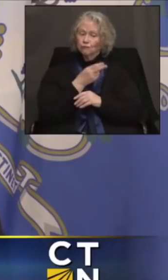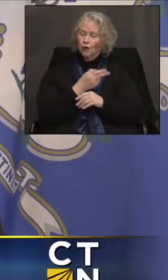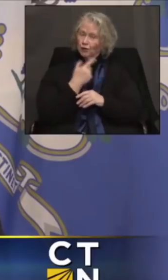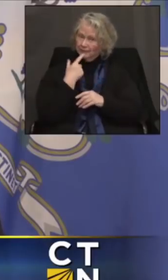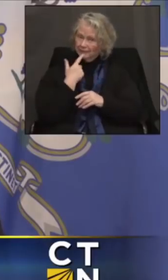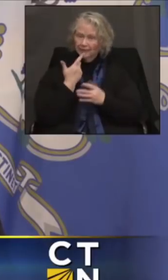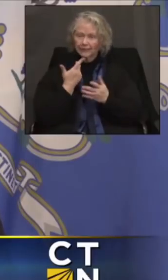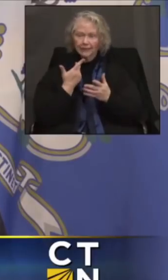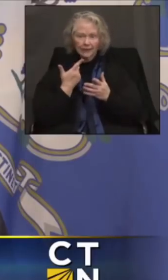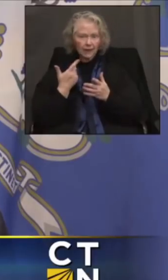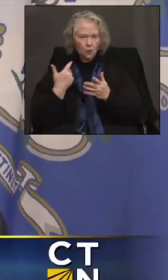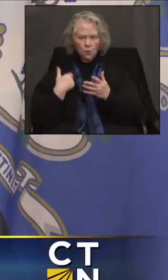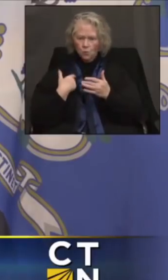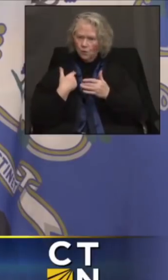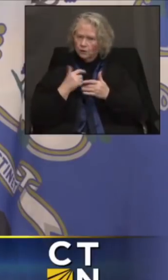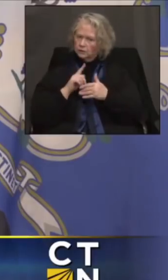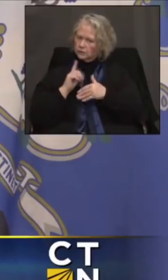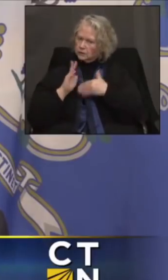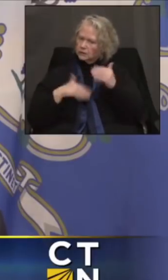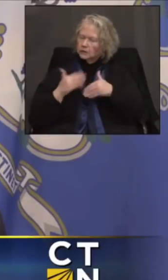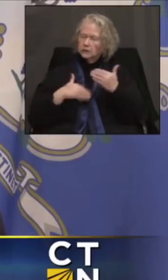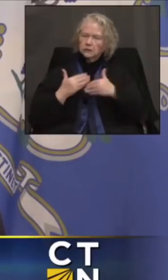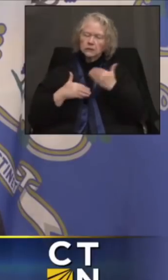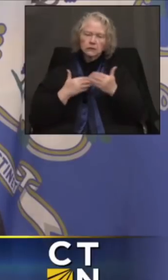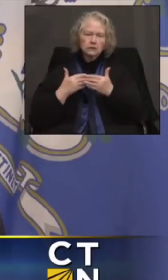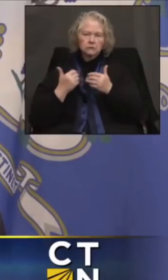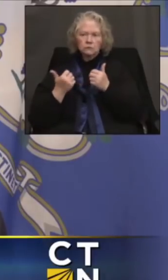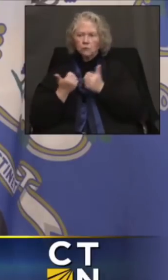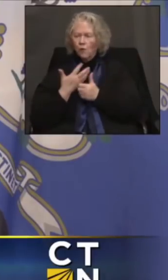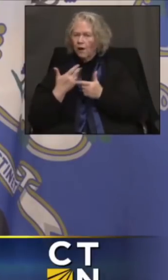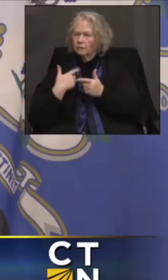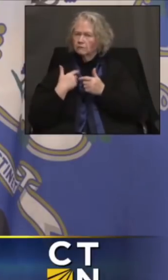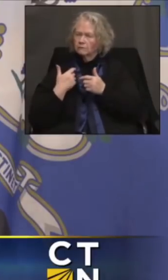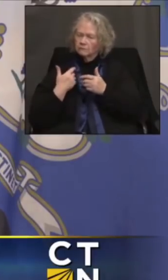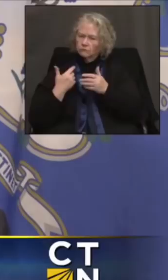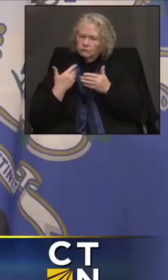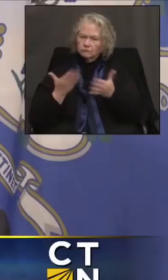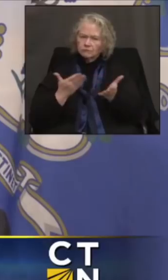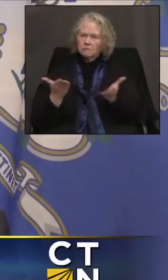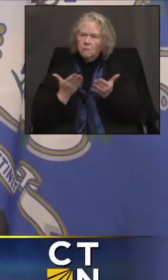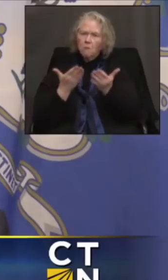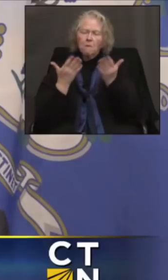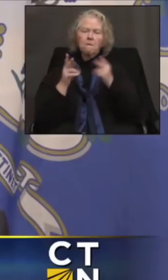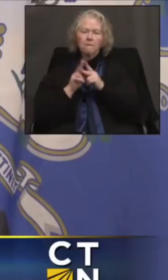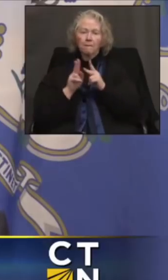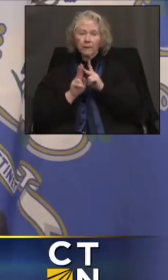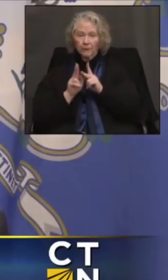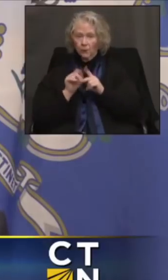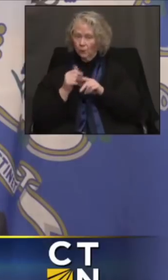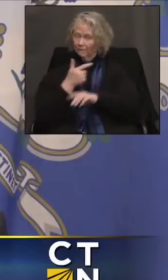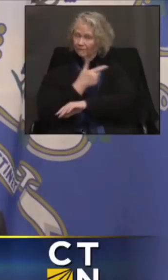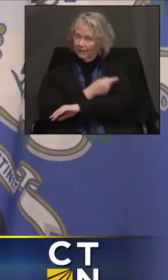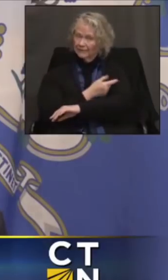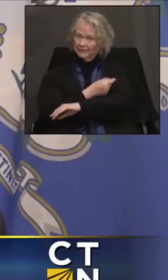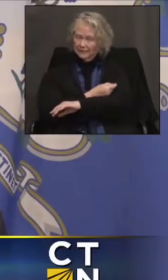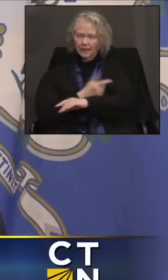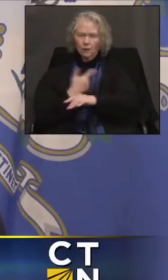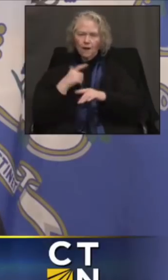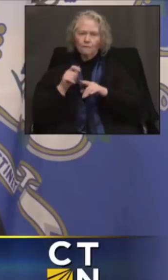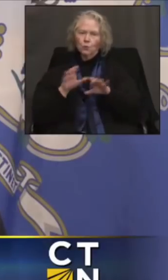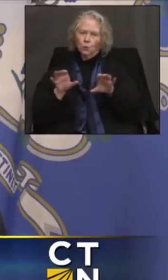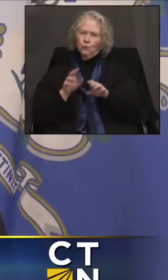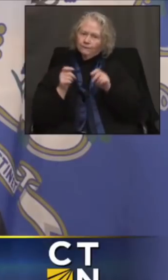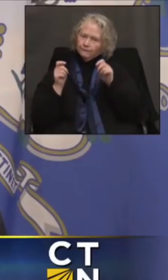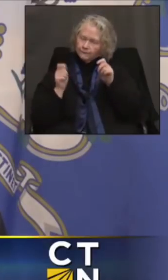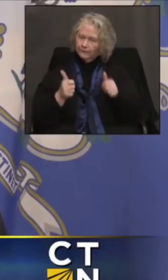putting our foot to the metal right now, pedal to the metal, doing everything we can to get more people vaccinated. We have to be able to move quickly in